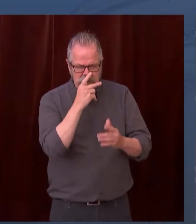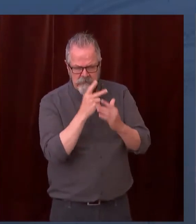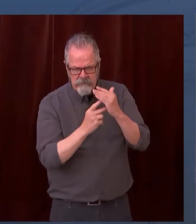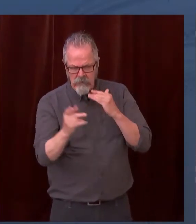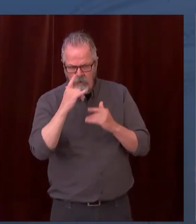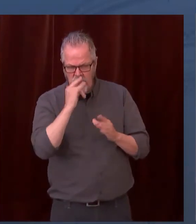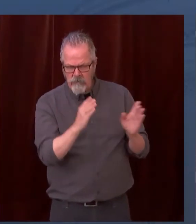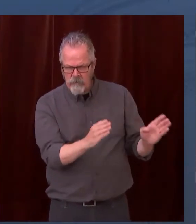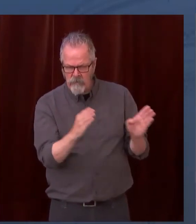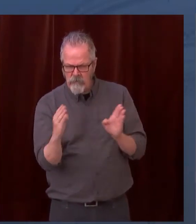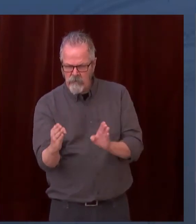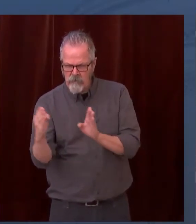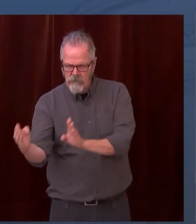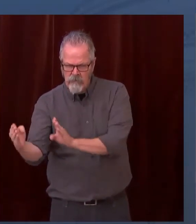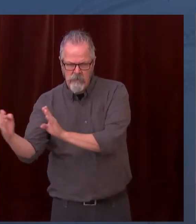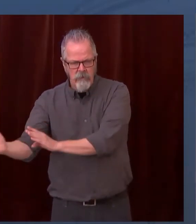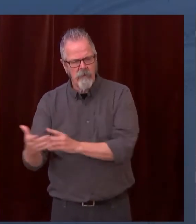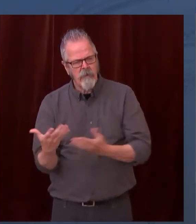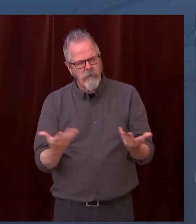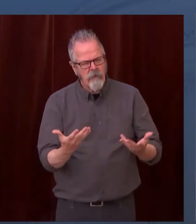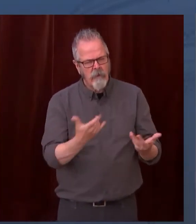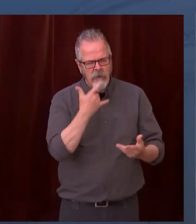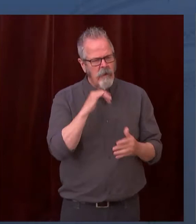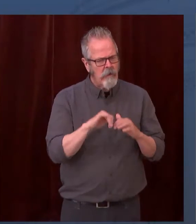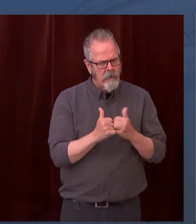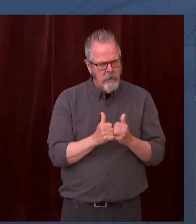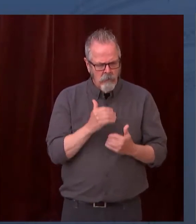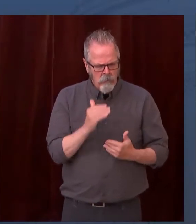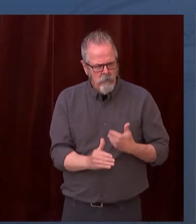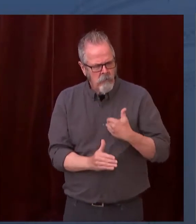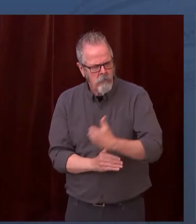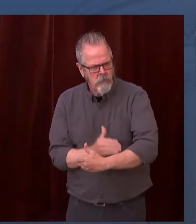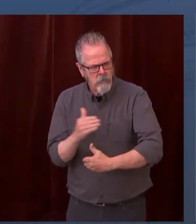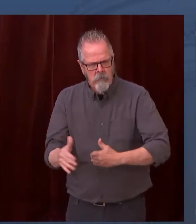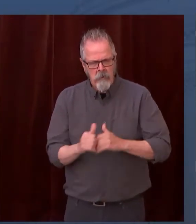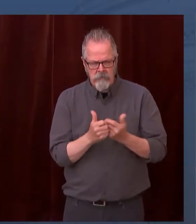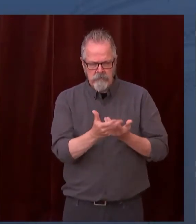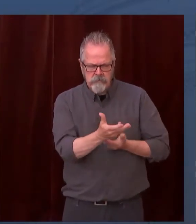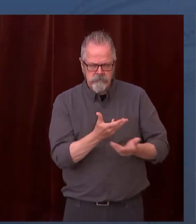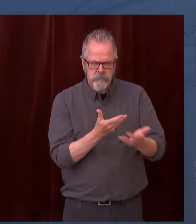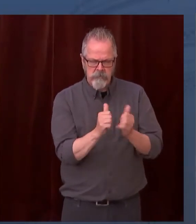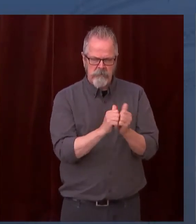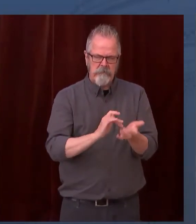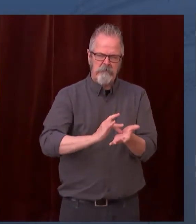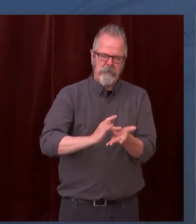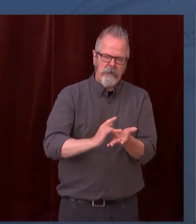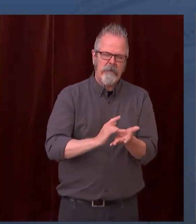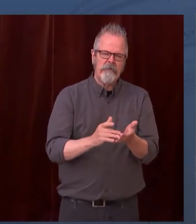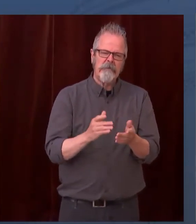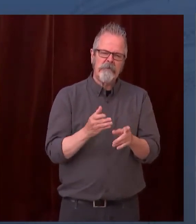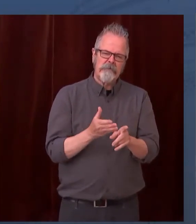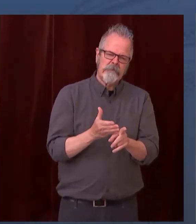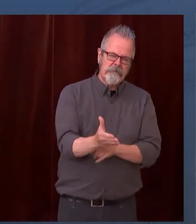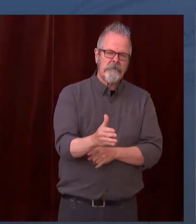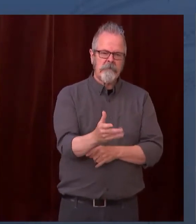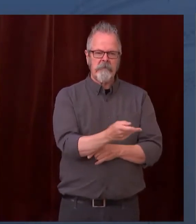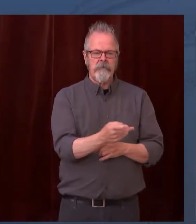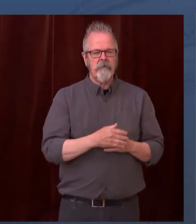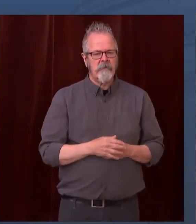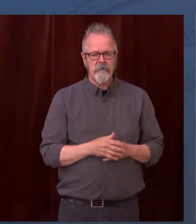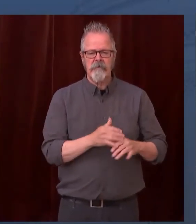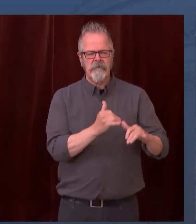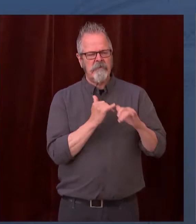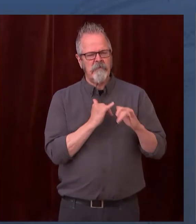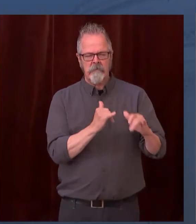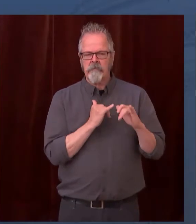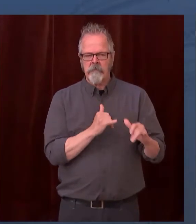been, the cities and the county leadership, along with the health district, as you said, the chambers and other business